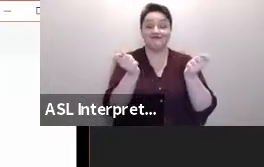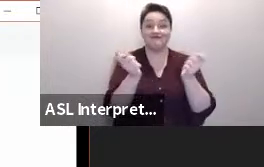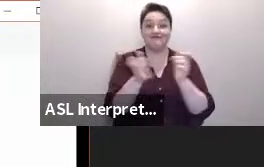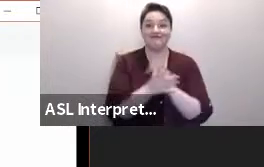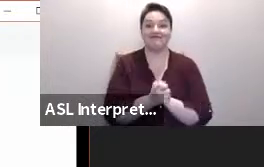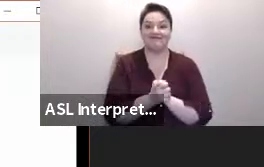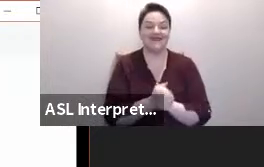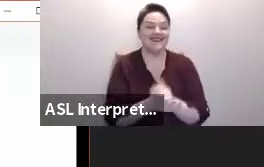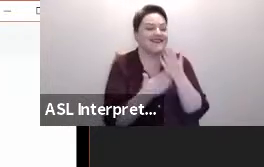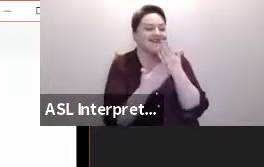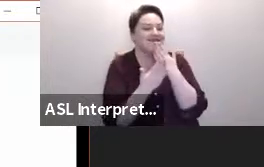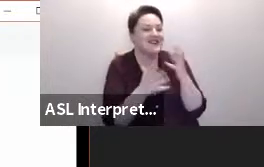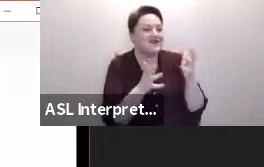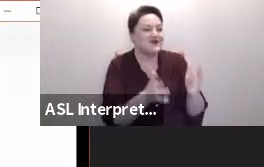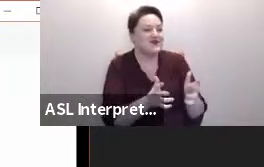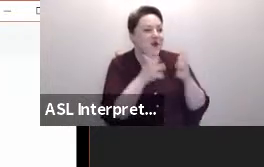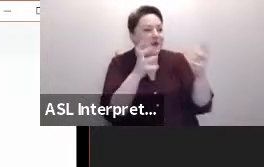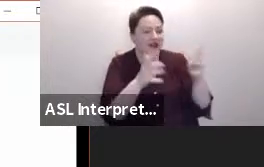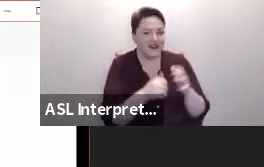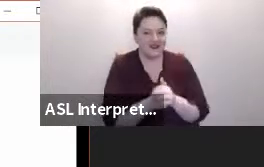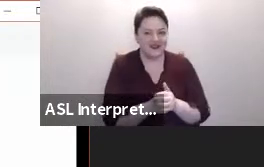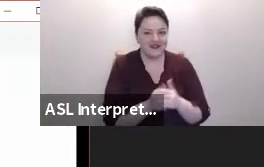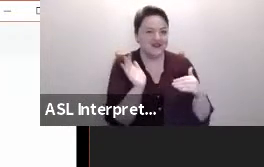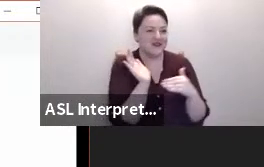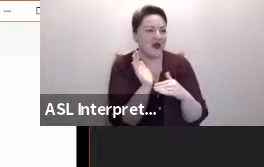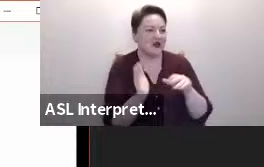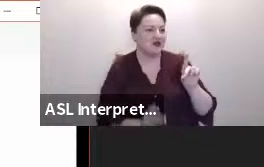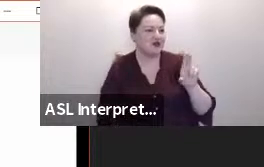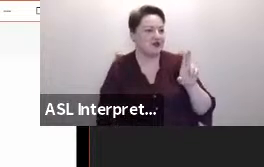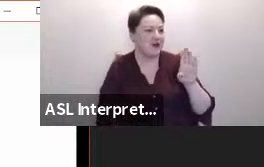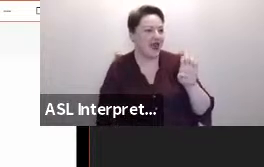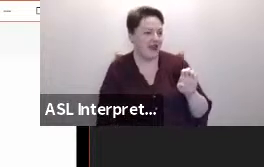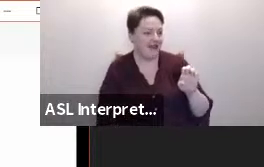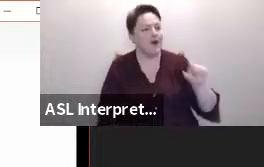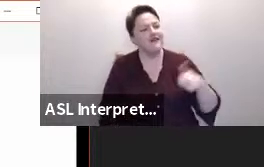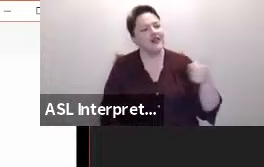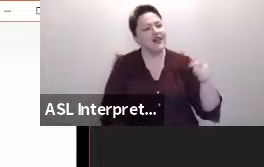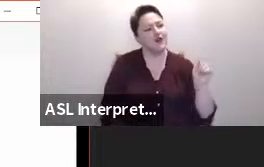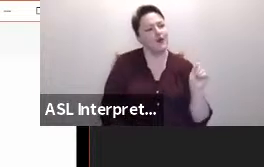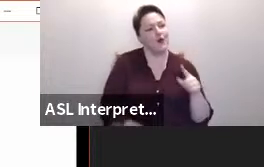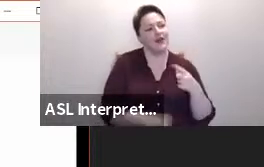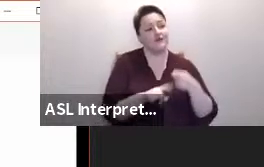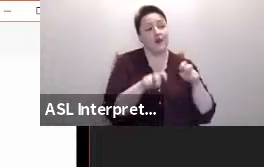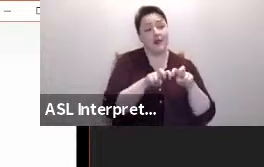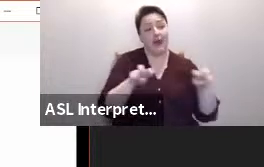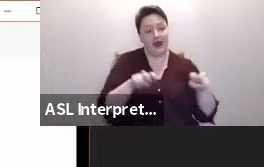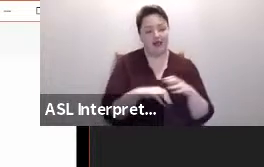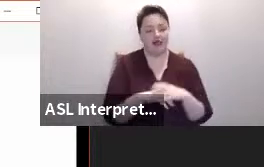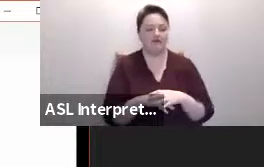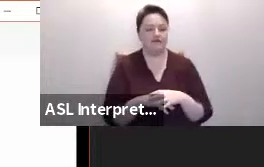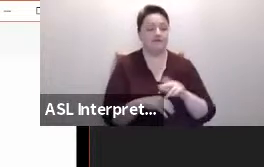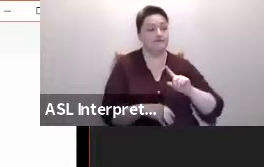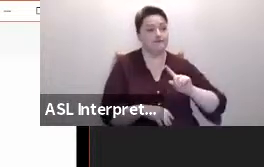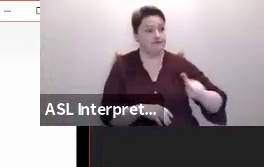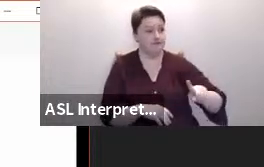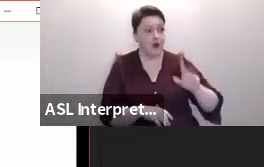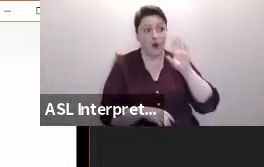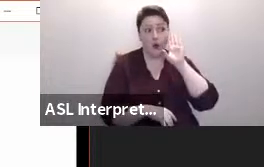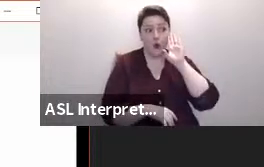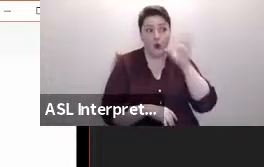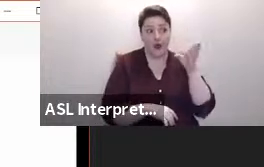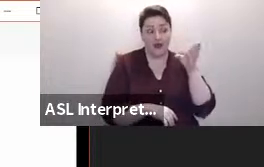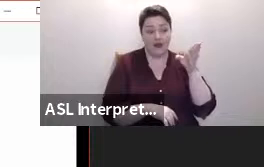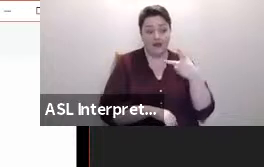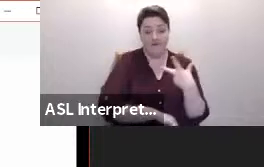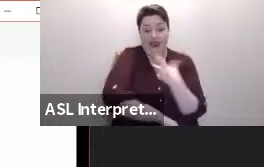you so much, Dr. Dubé. There's yet another question from the panel. The question is, will vaccines booster shots